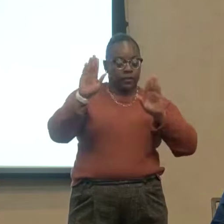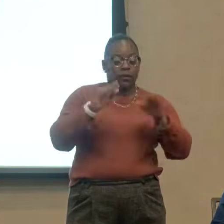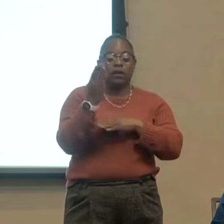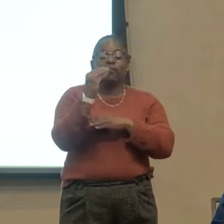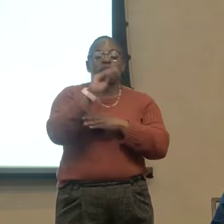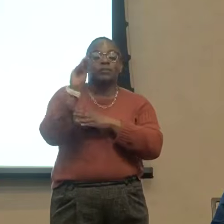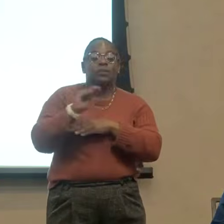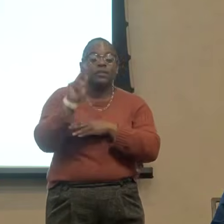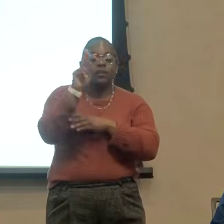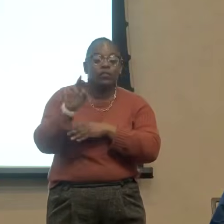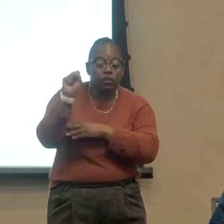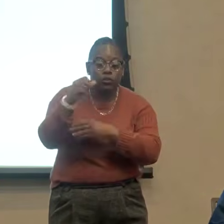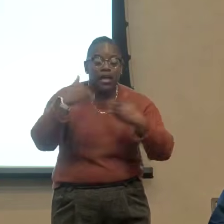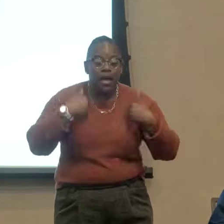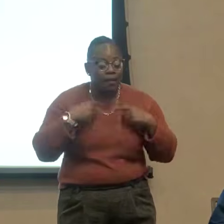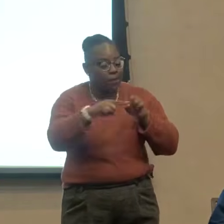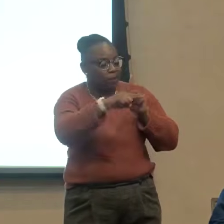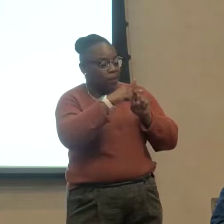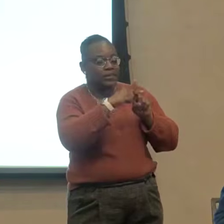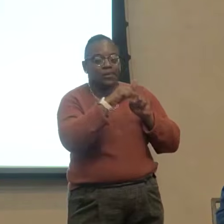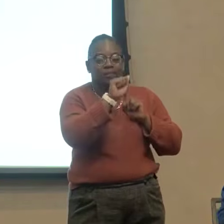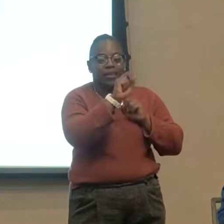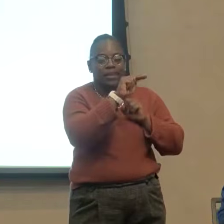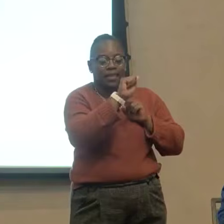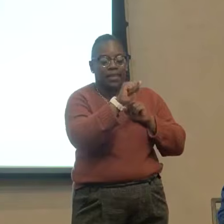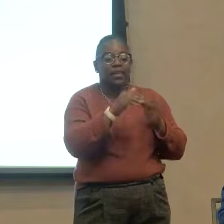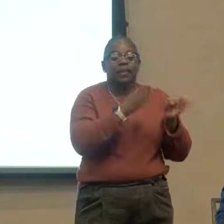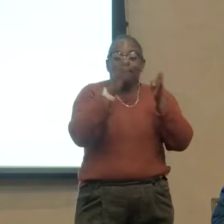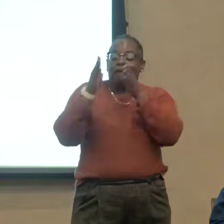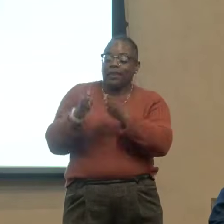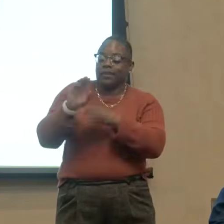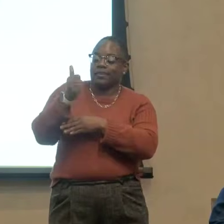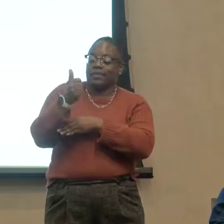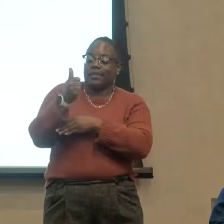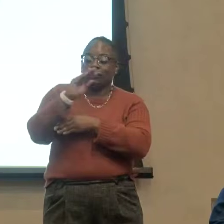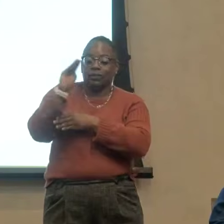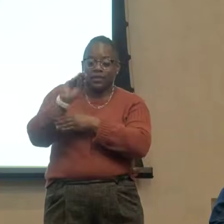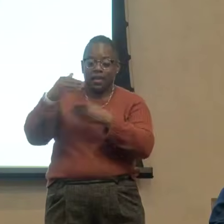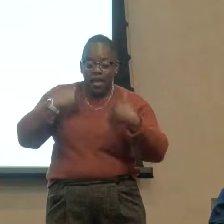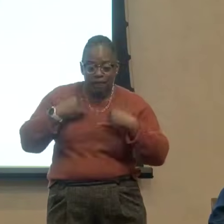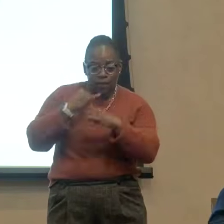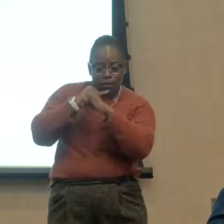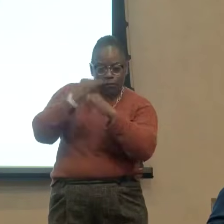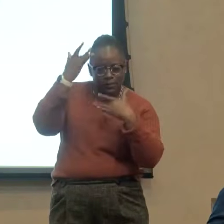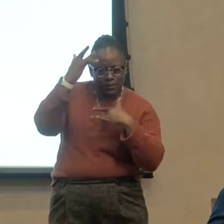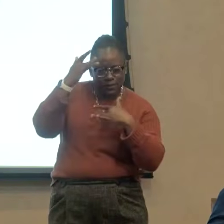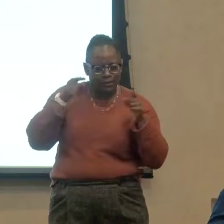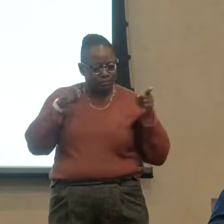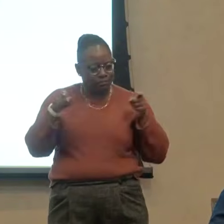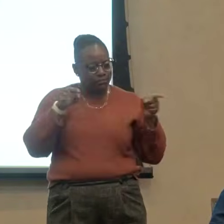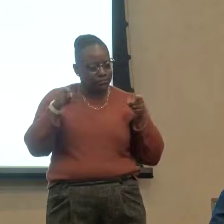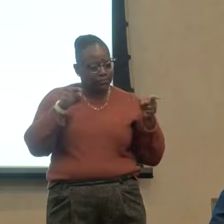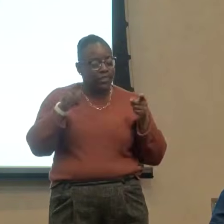of the United States has a positive ANA, and only 10% of them have an autoimmune disease. So